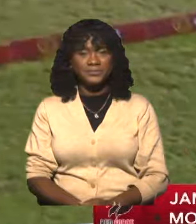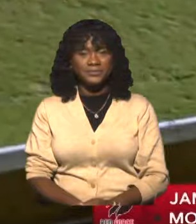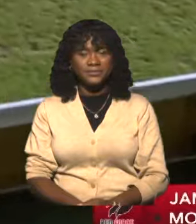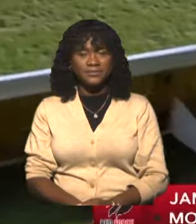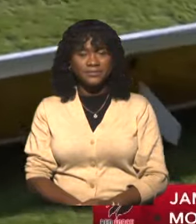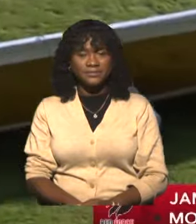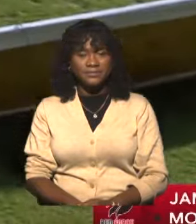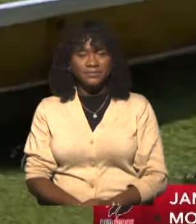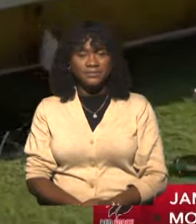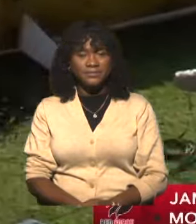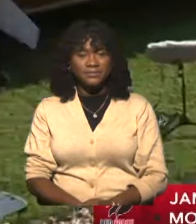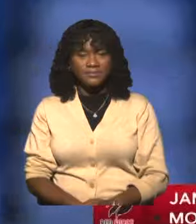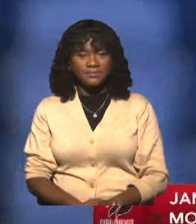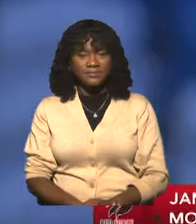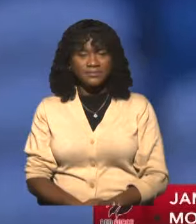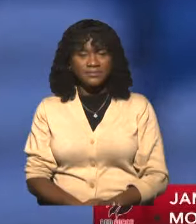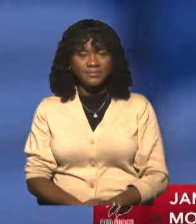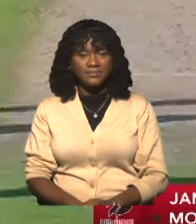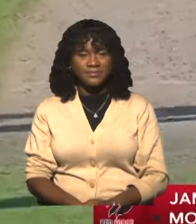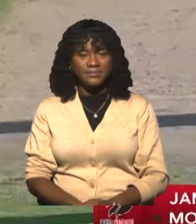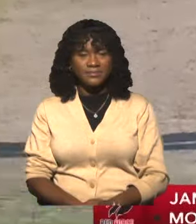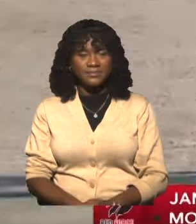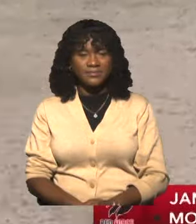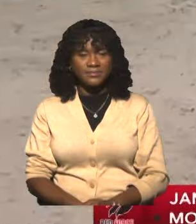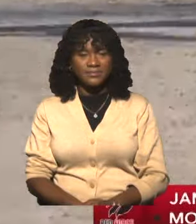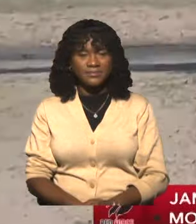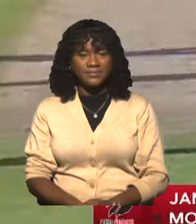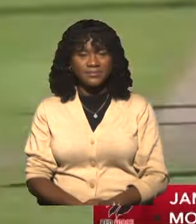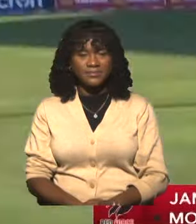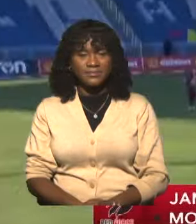Got it this time, all the way for 6.